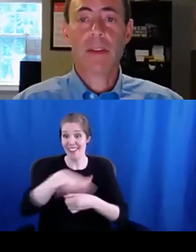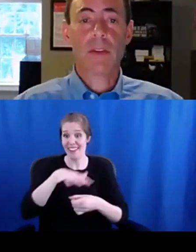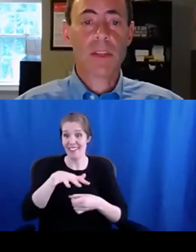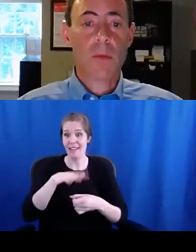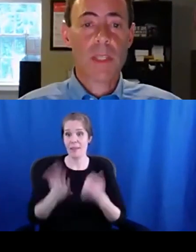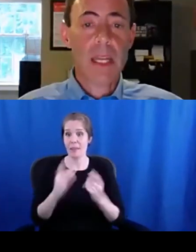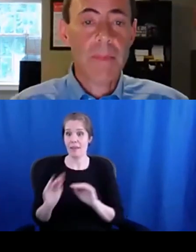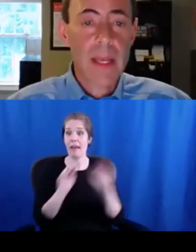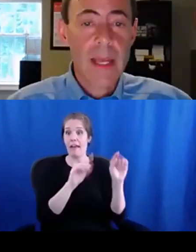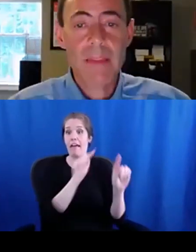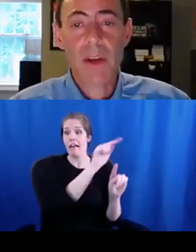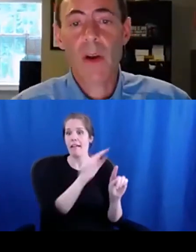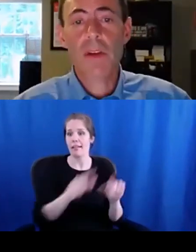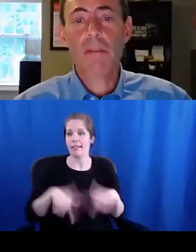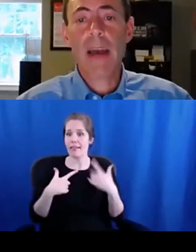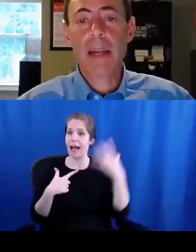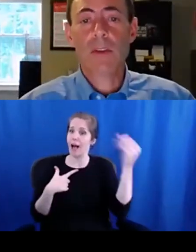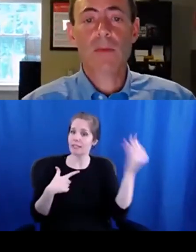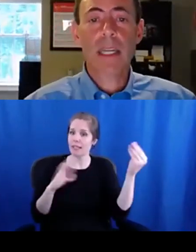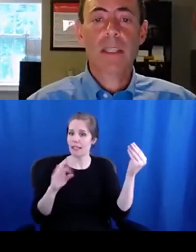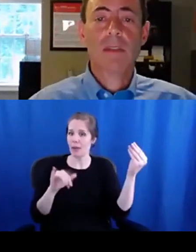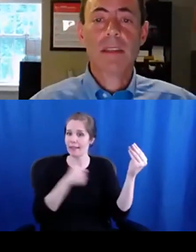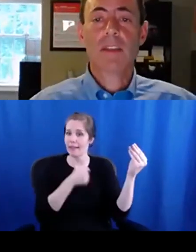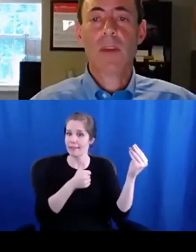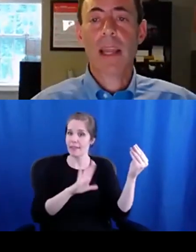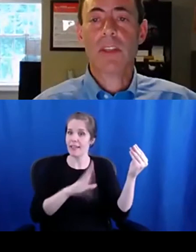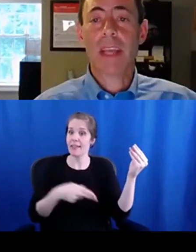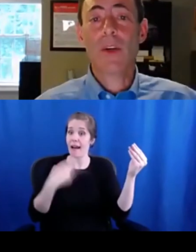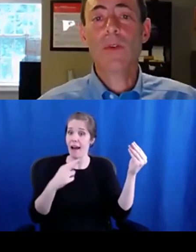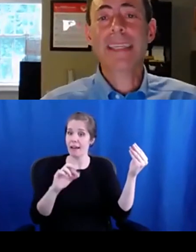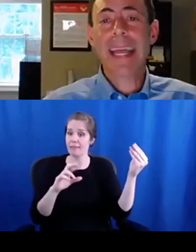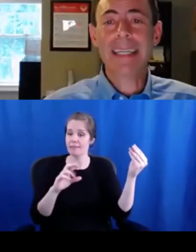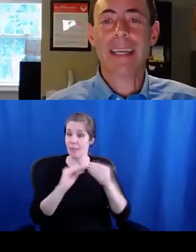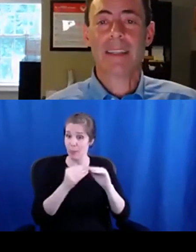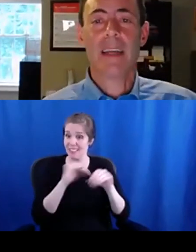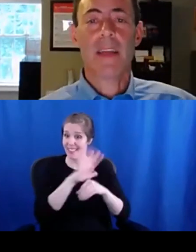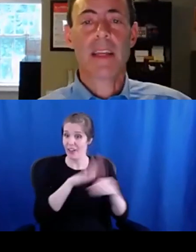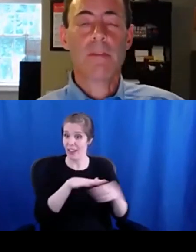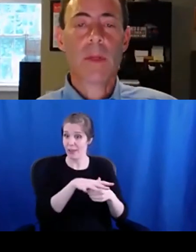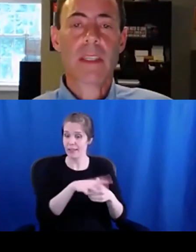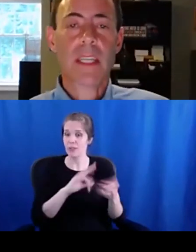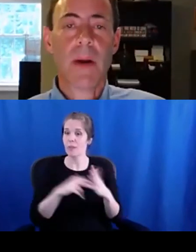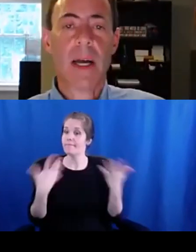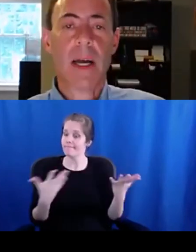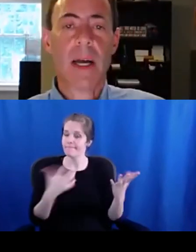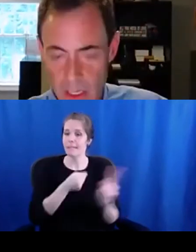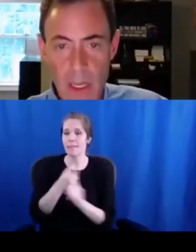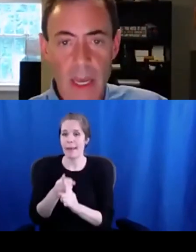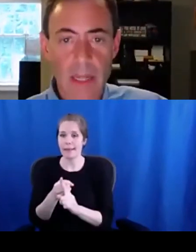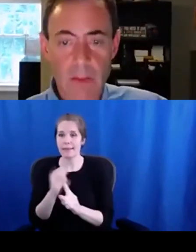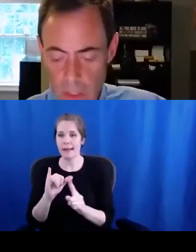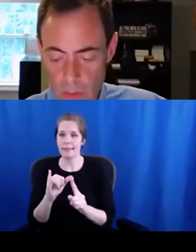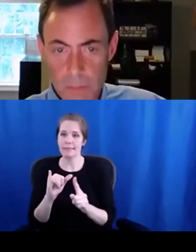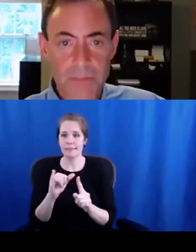the nursing home's in. And there are other factors related to testing strategies and who's getting tested that can influence the test positivity